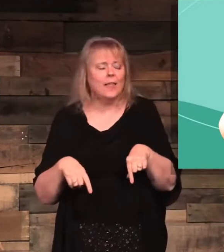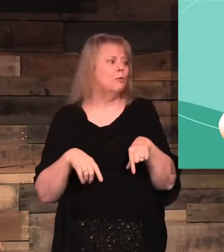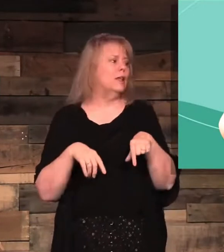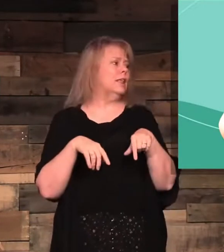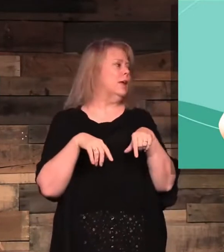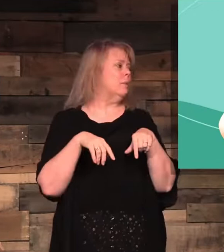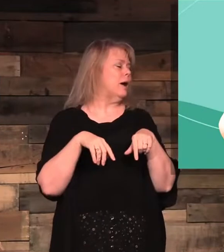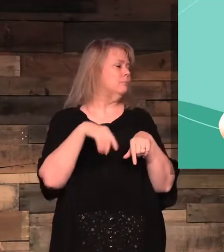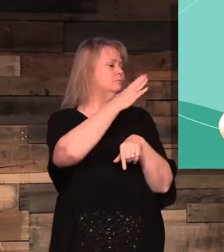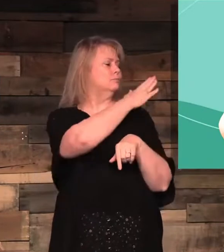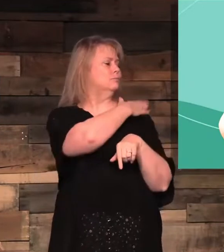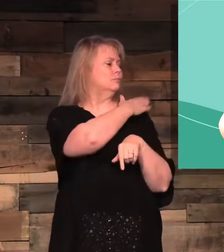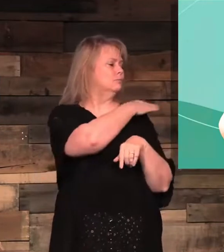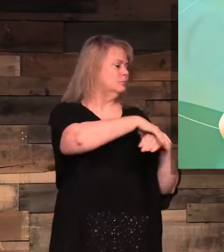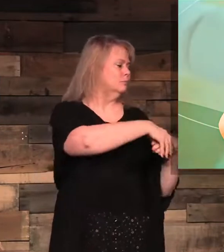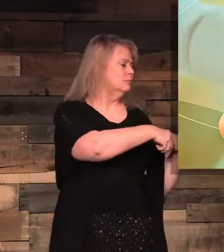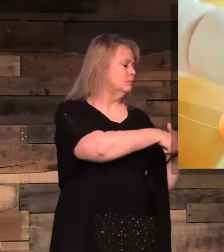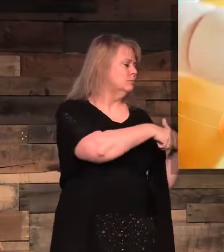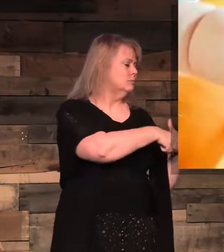my hand.